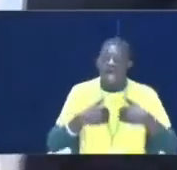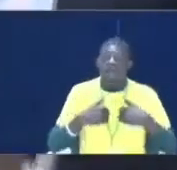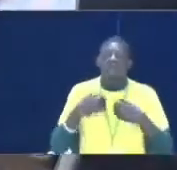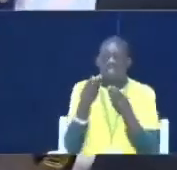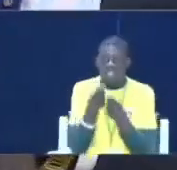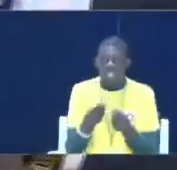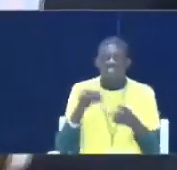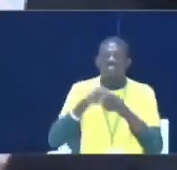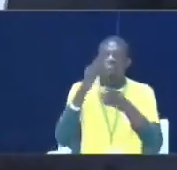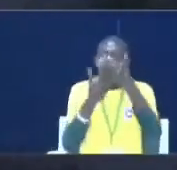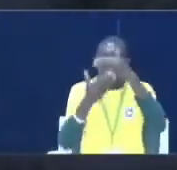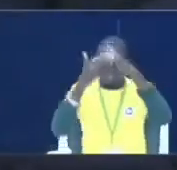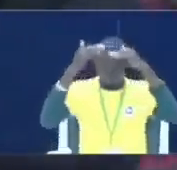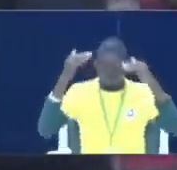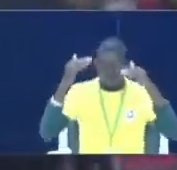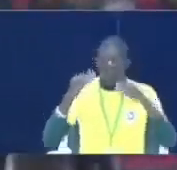heaven.